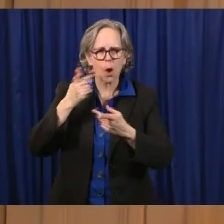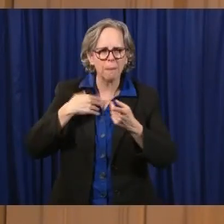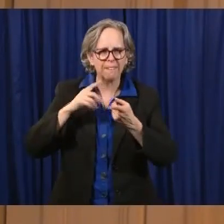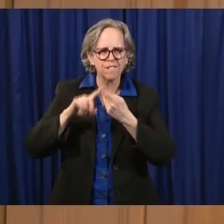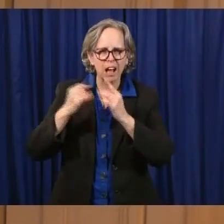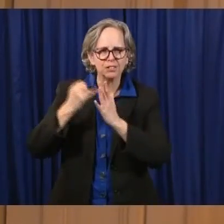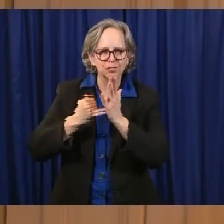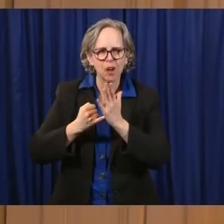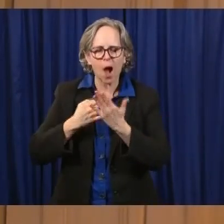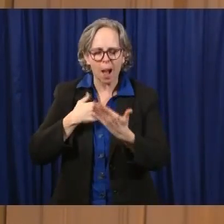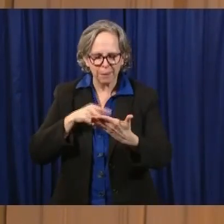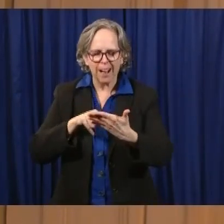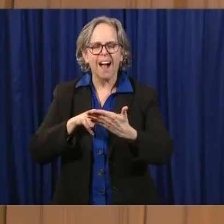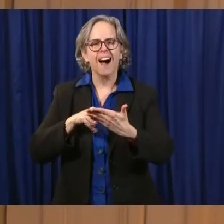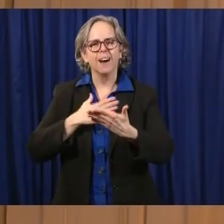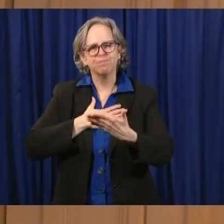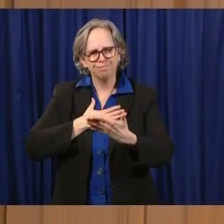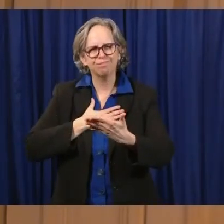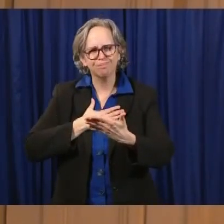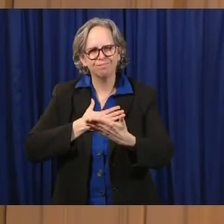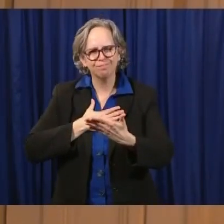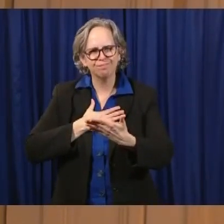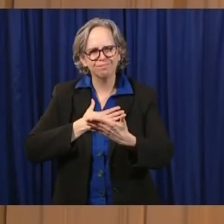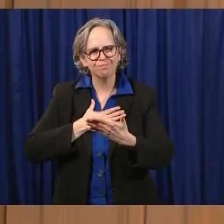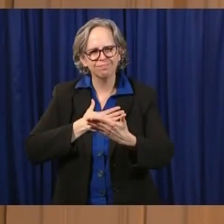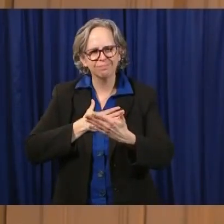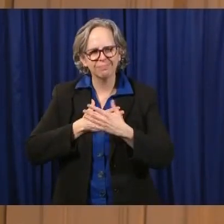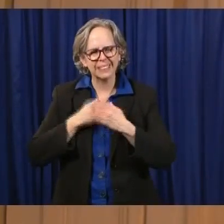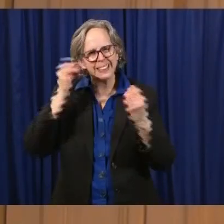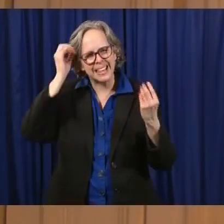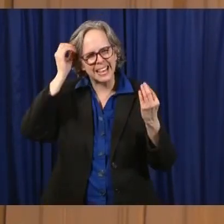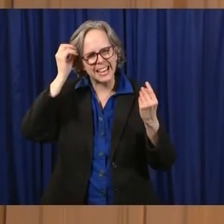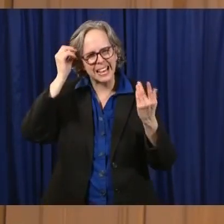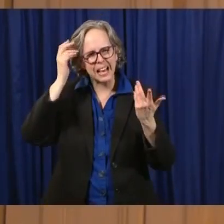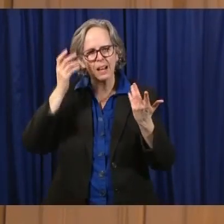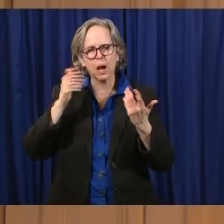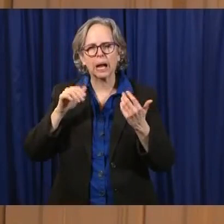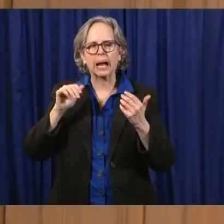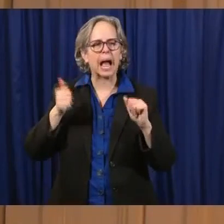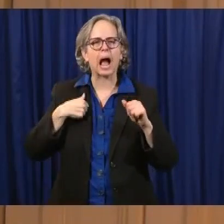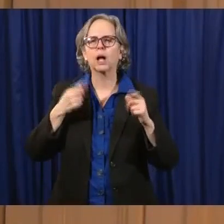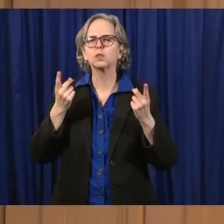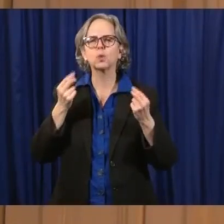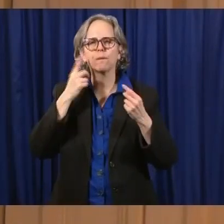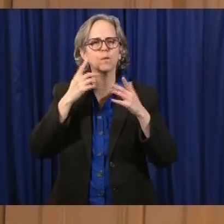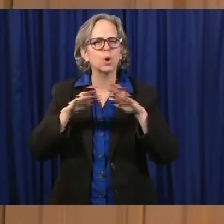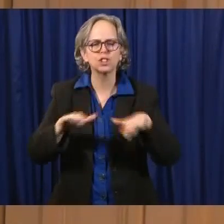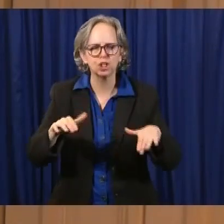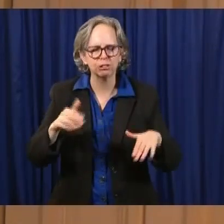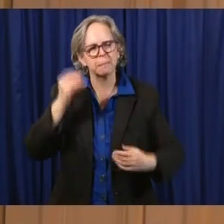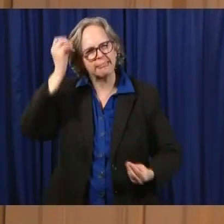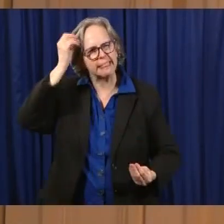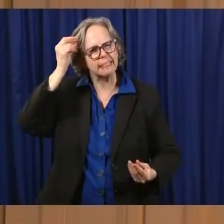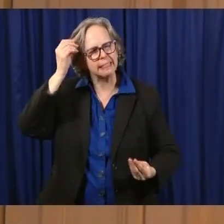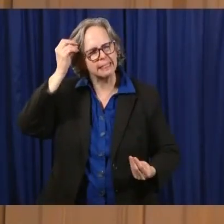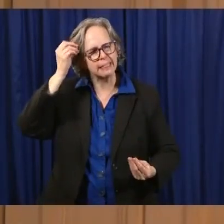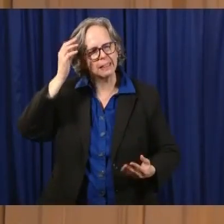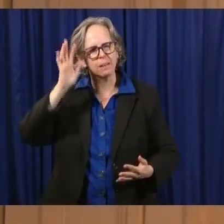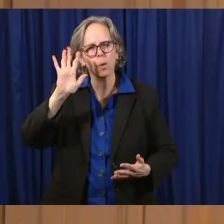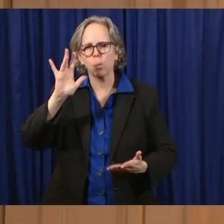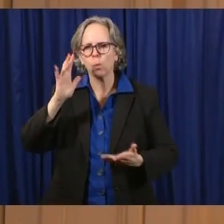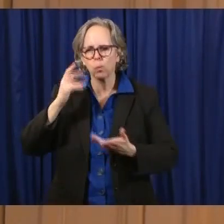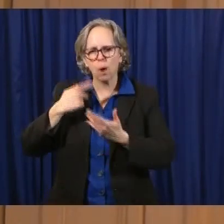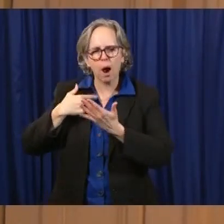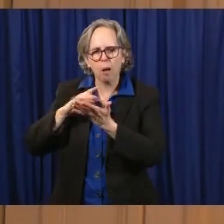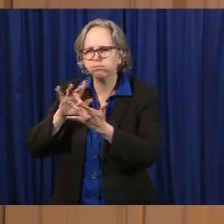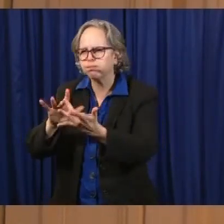me, I found myself going, what more can we do? So I'll talk more to this as I explore it,